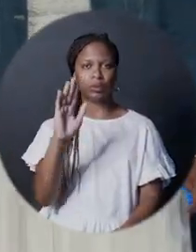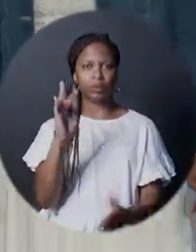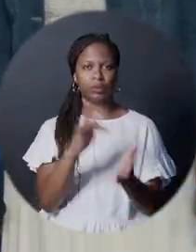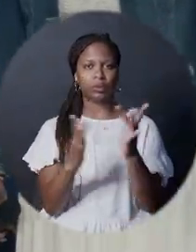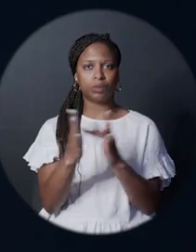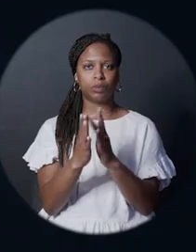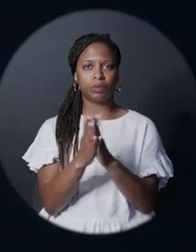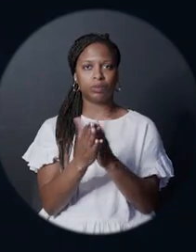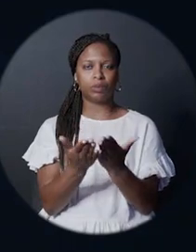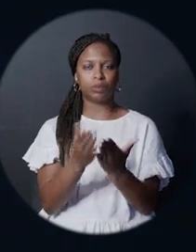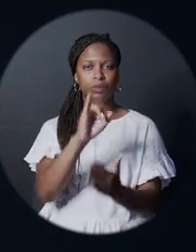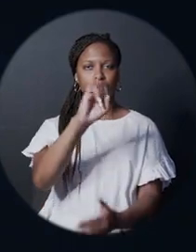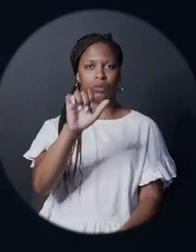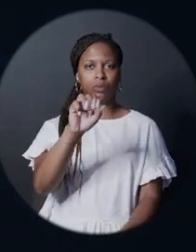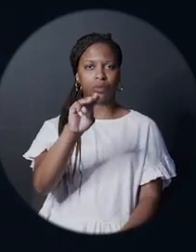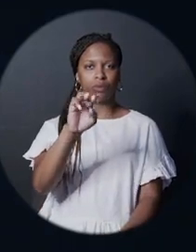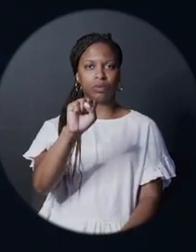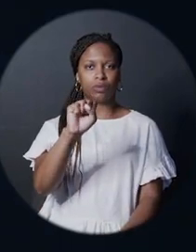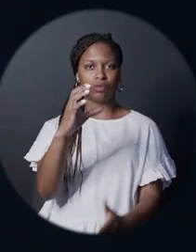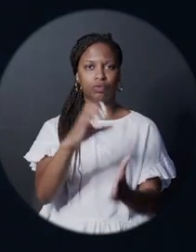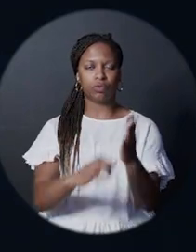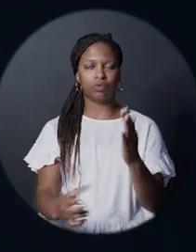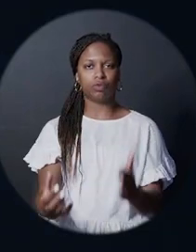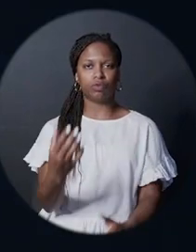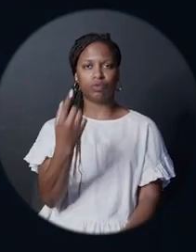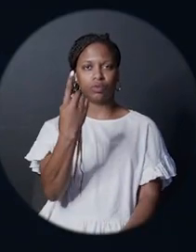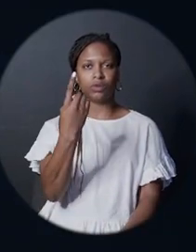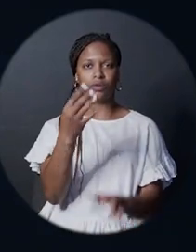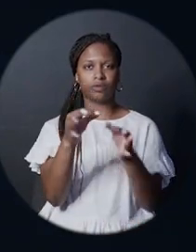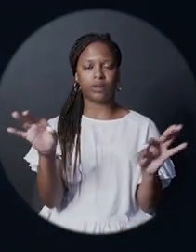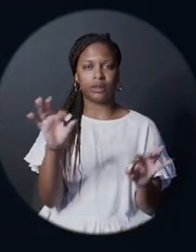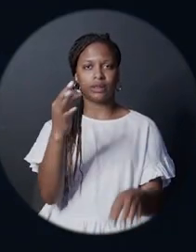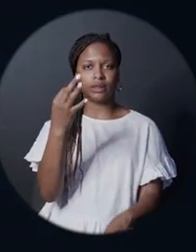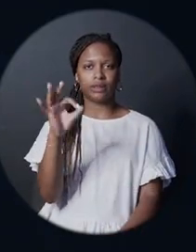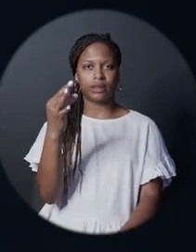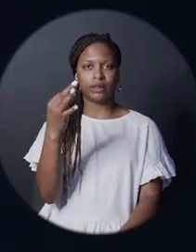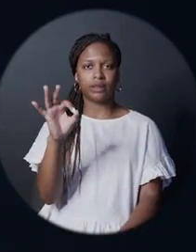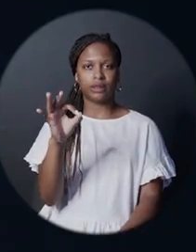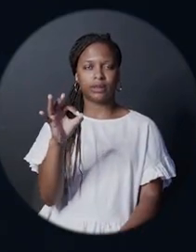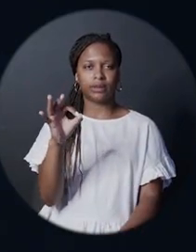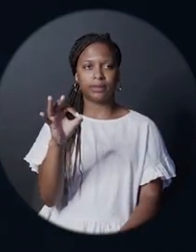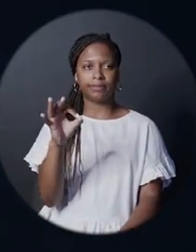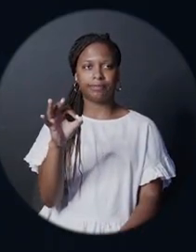to look in your Bible in James chapter 1, verse